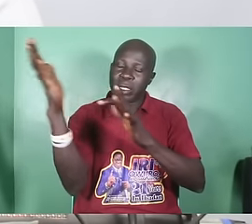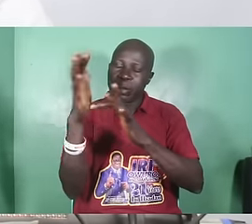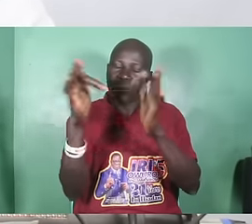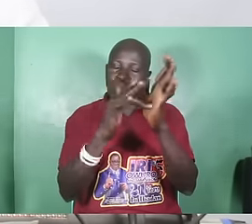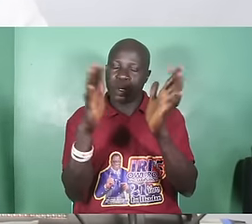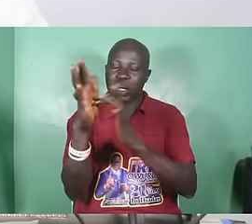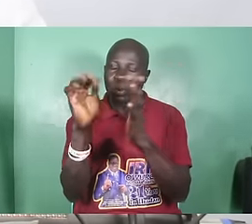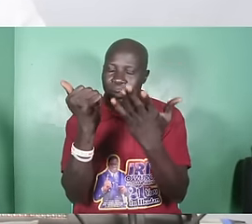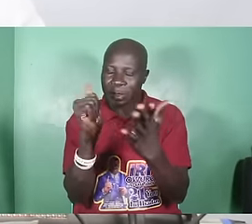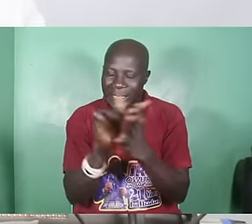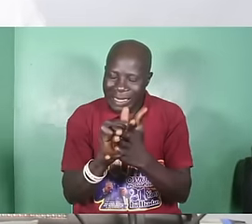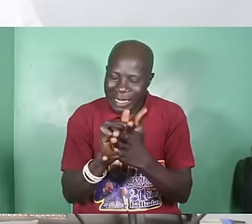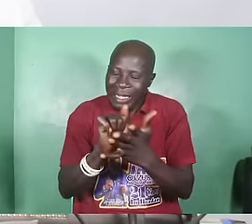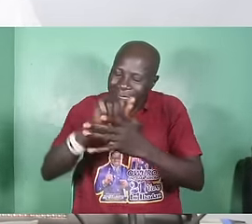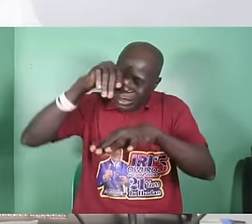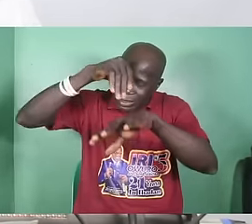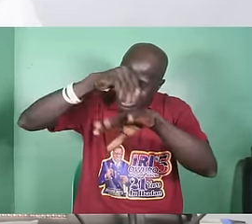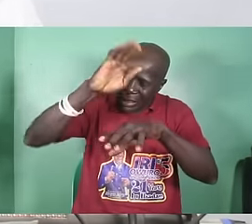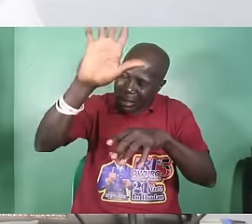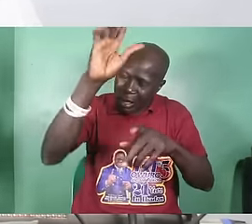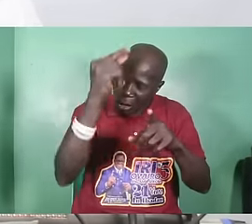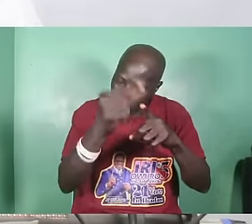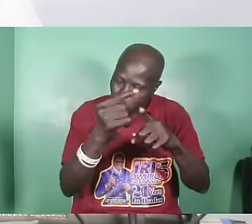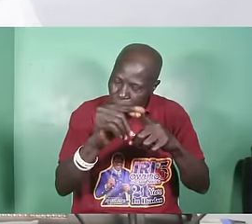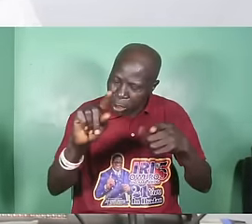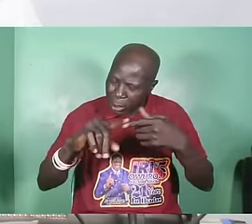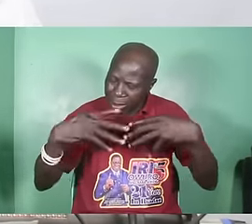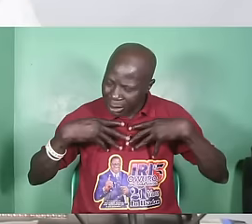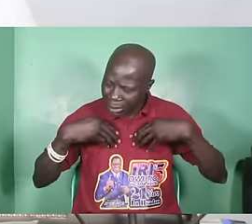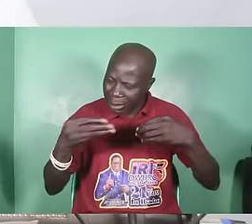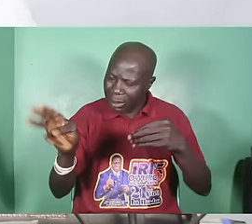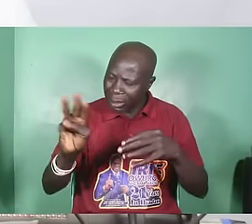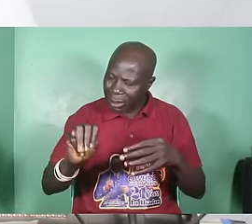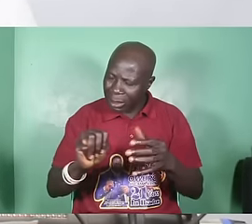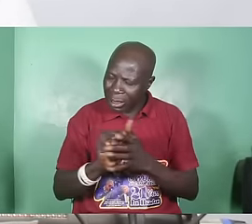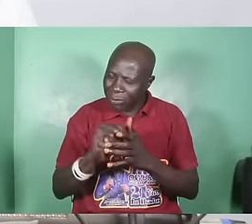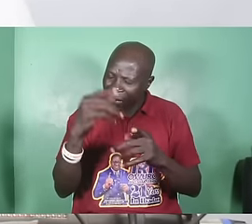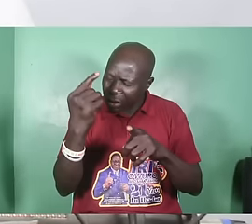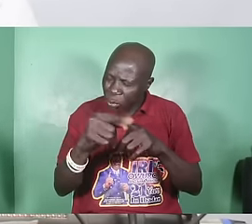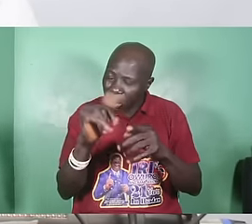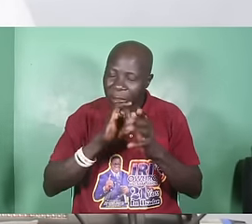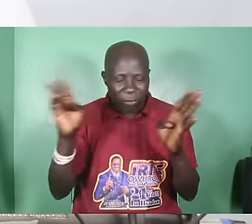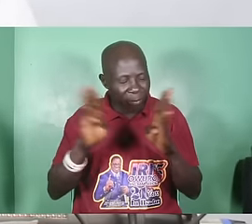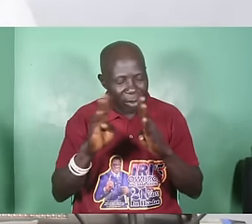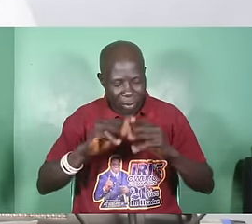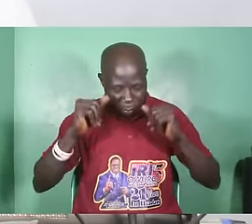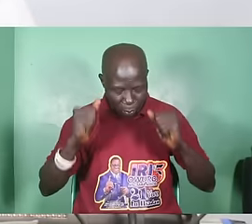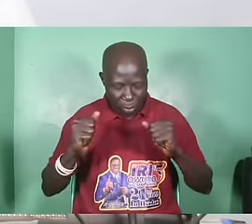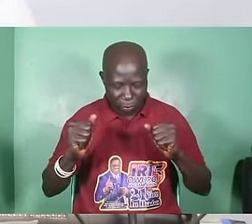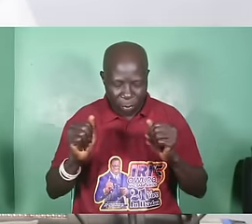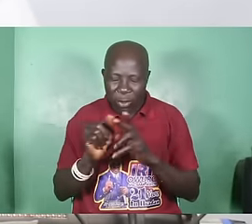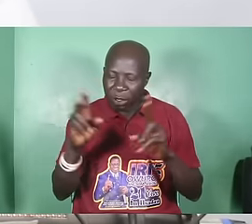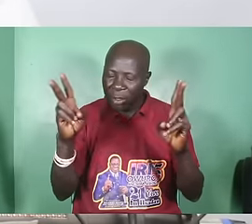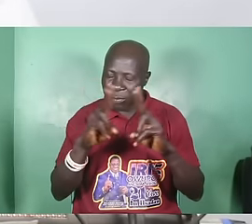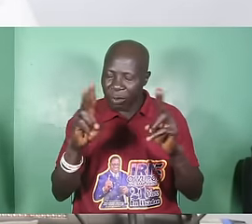that Olorun jade. Send forth his word. O de mo lara da. And he lets them. O ni agbara pupo. What is very powerful? Oro